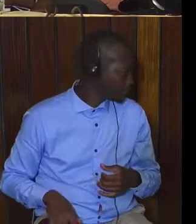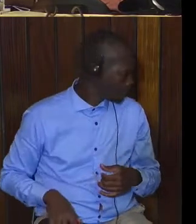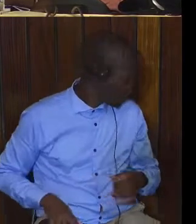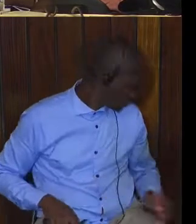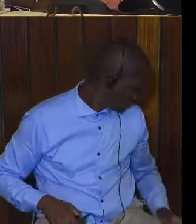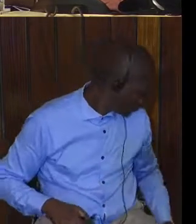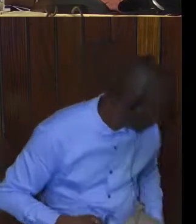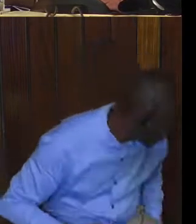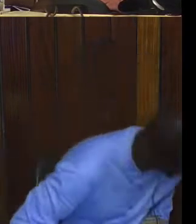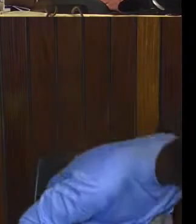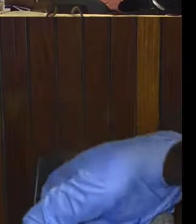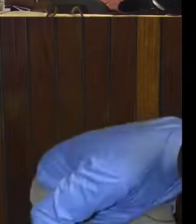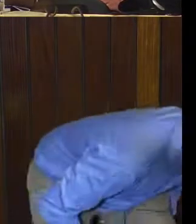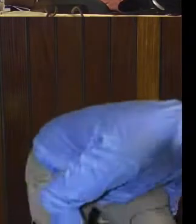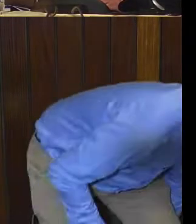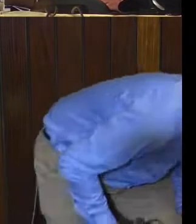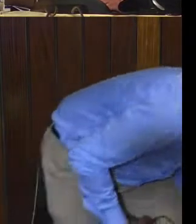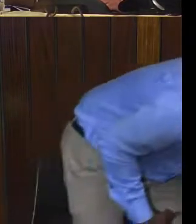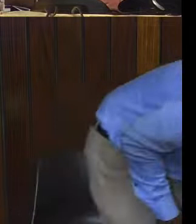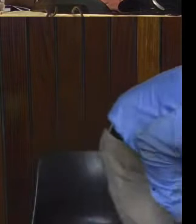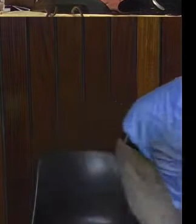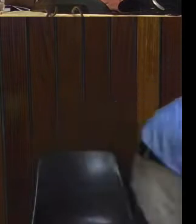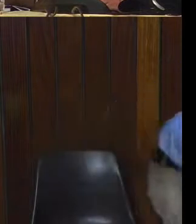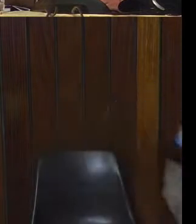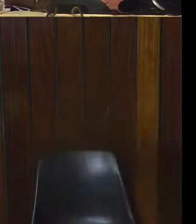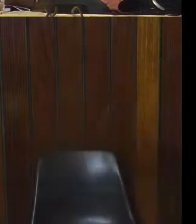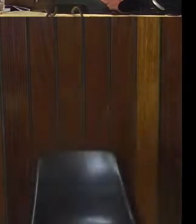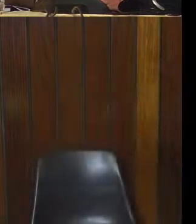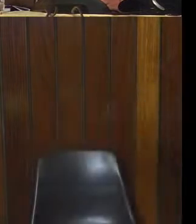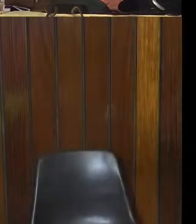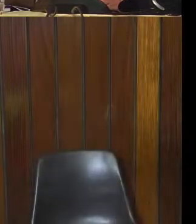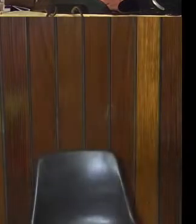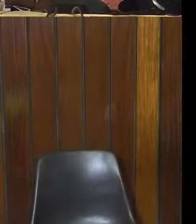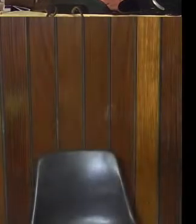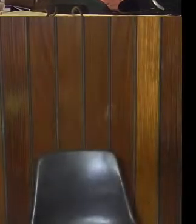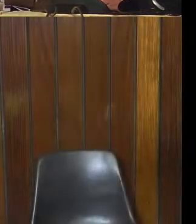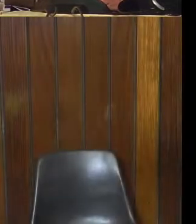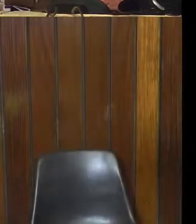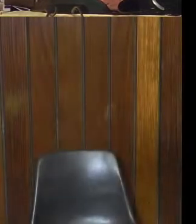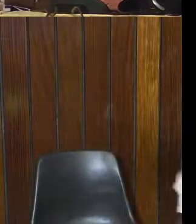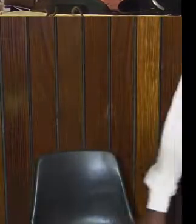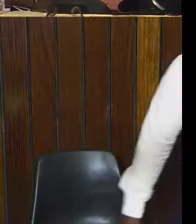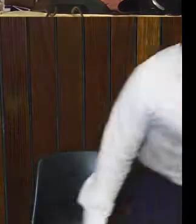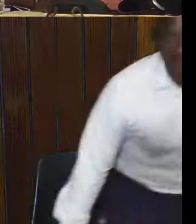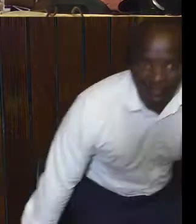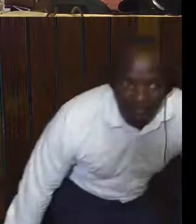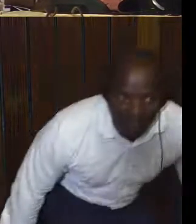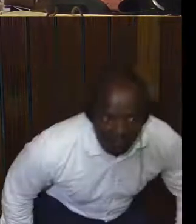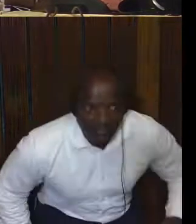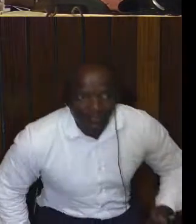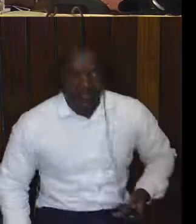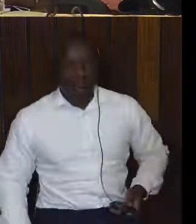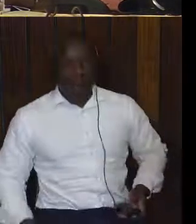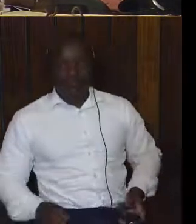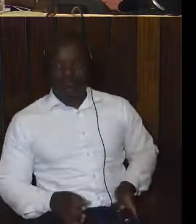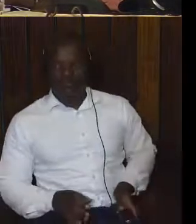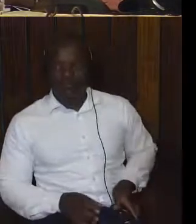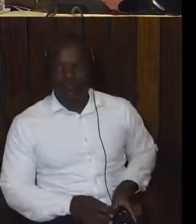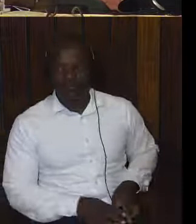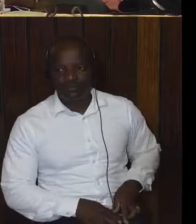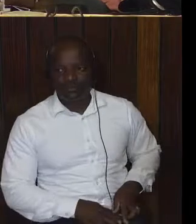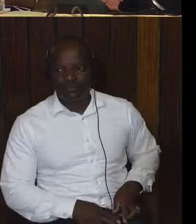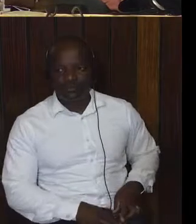GMA have to run our own financial budgeting, expenditure and reporting system. We do it